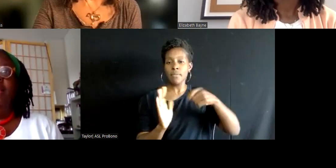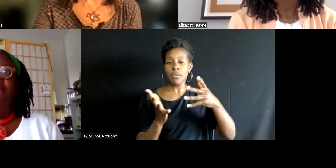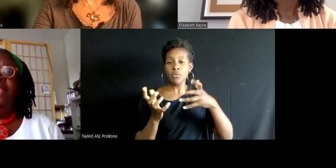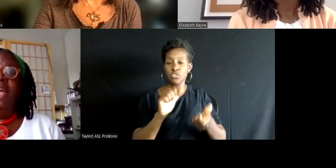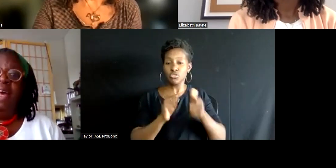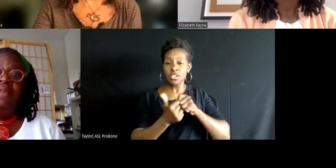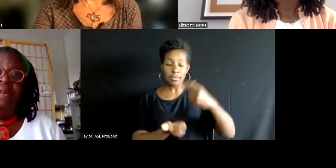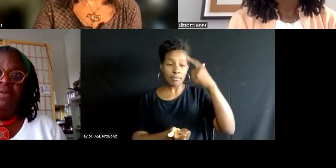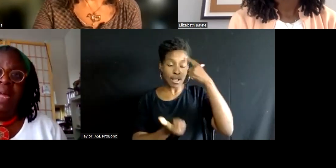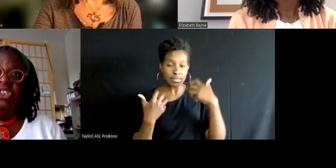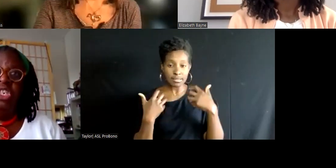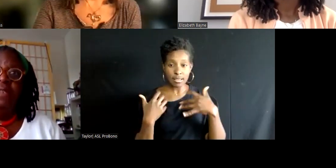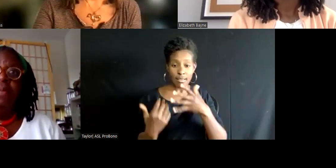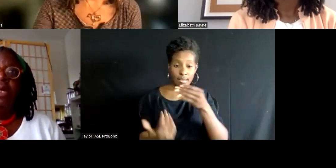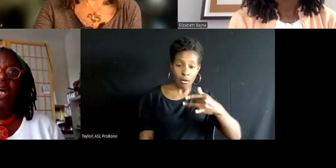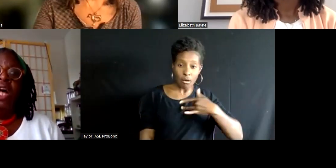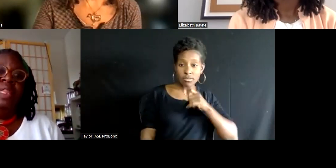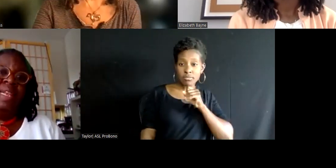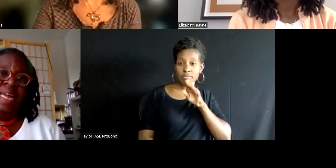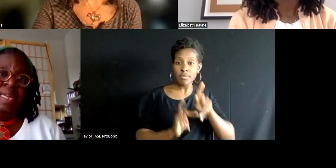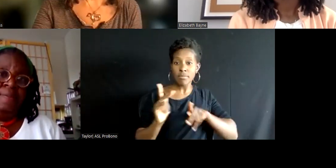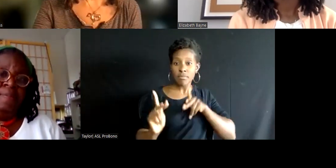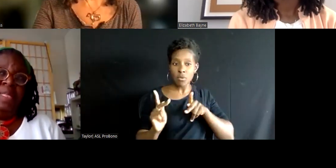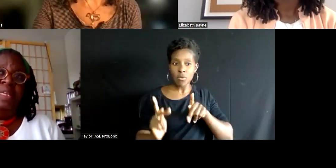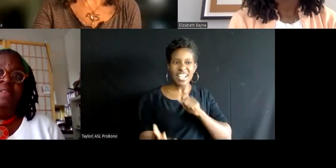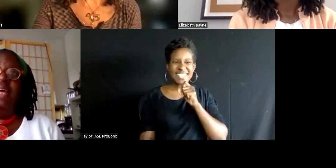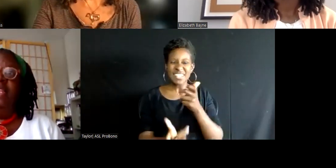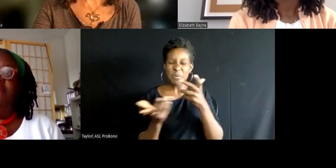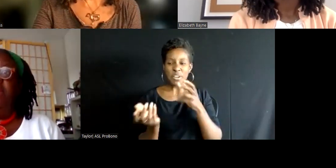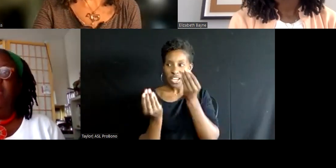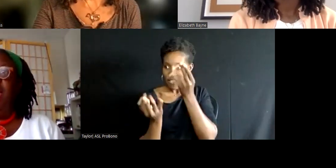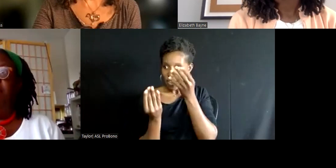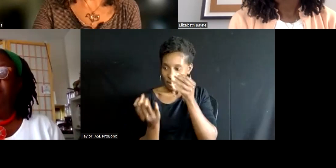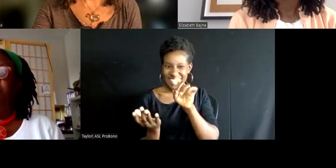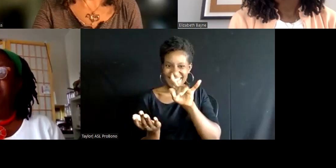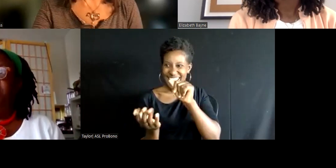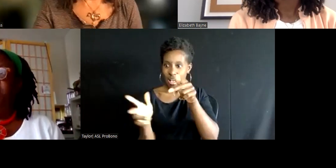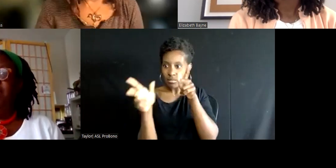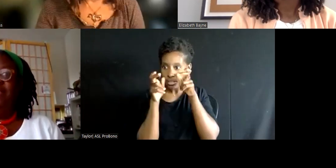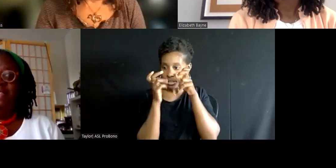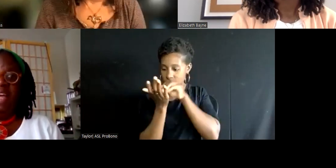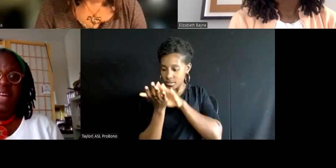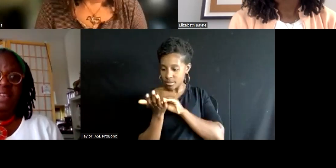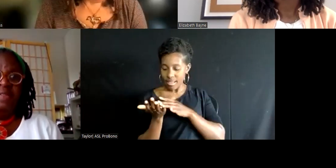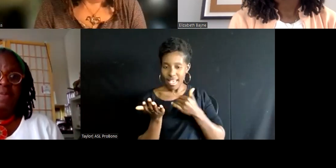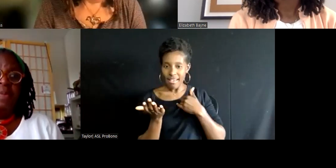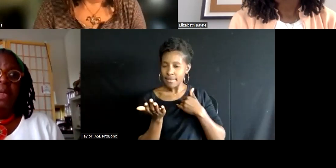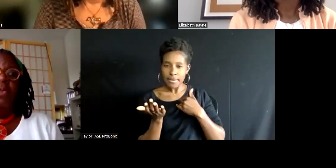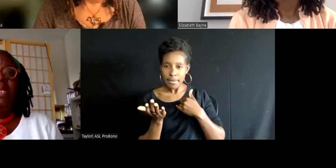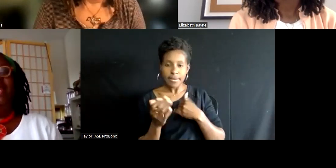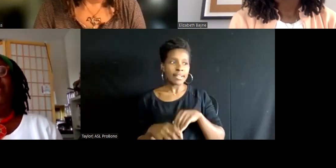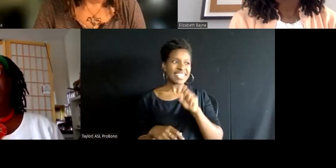is not enough that they have information on the data. It is not enough that they have information on the